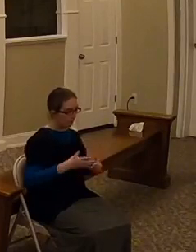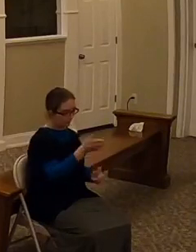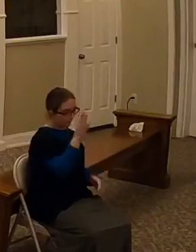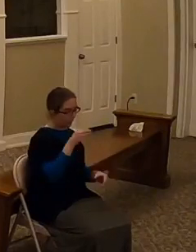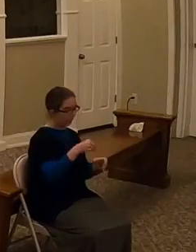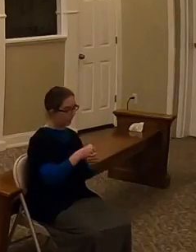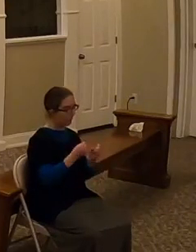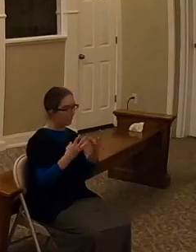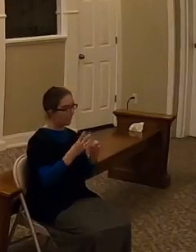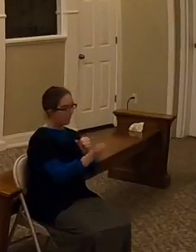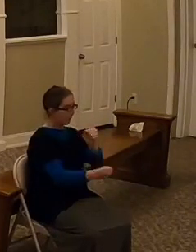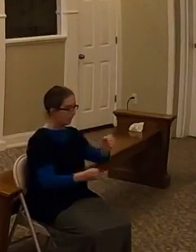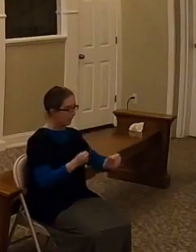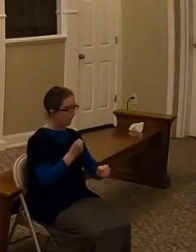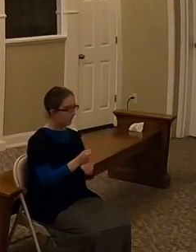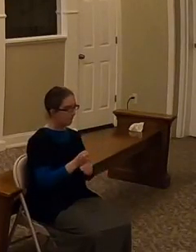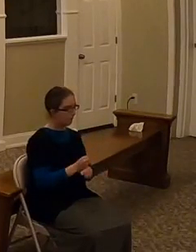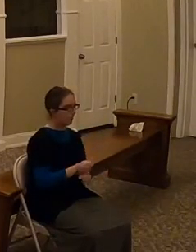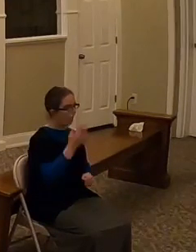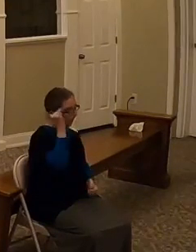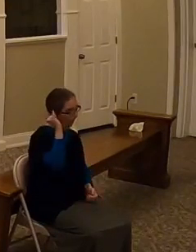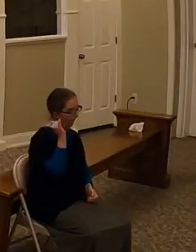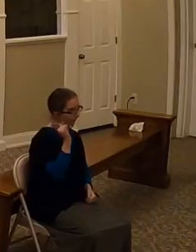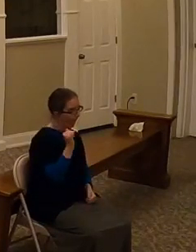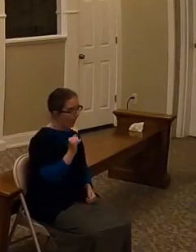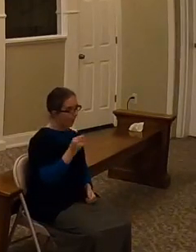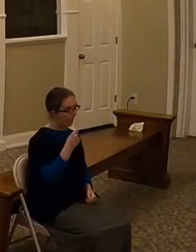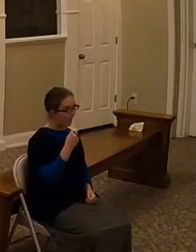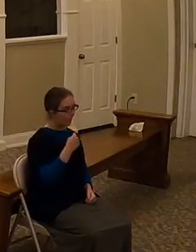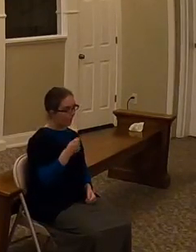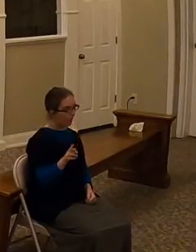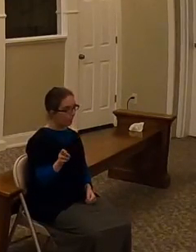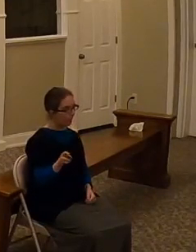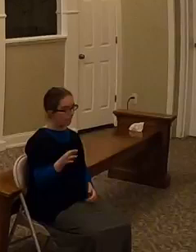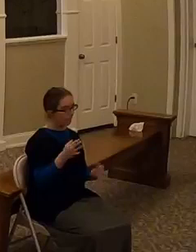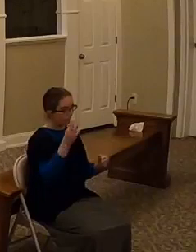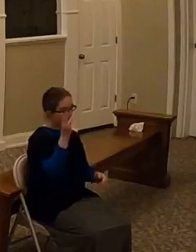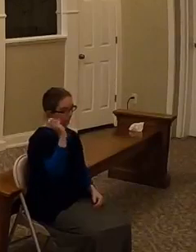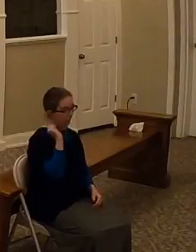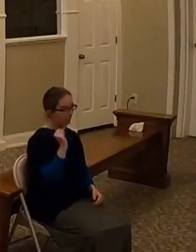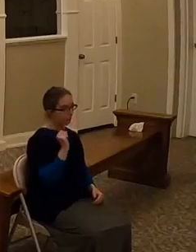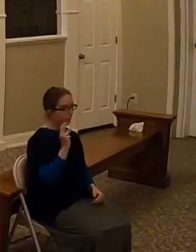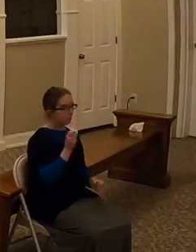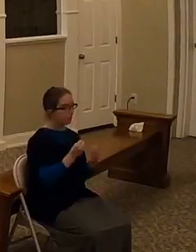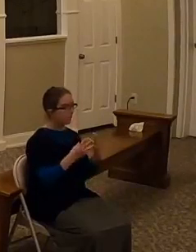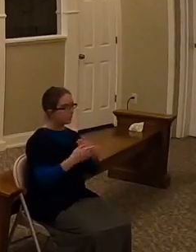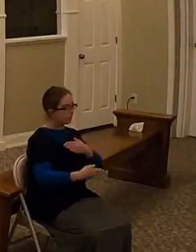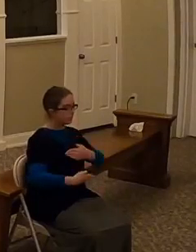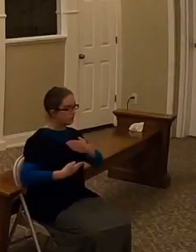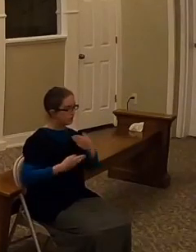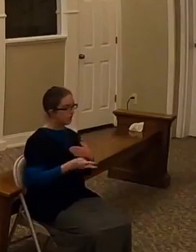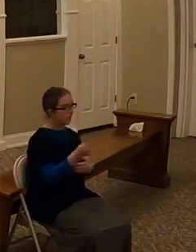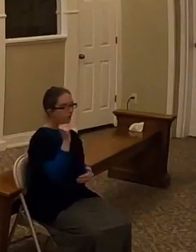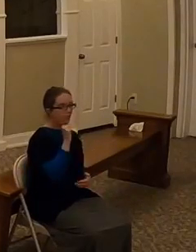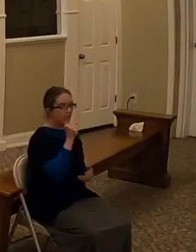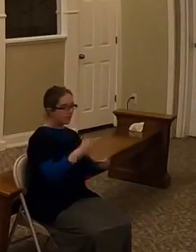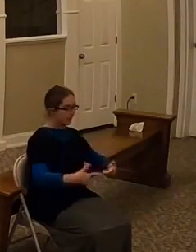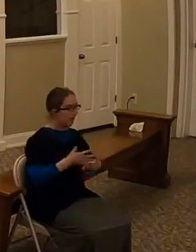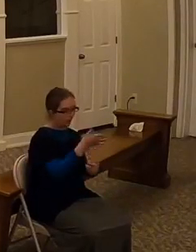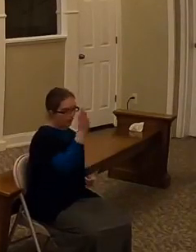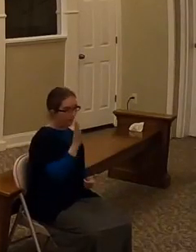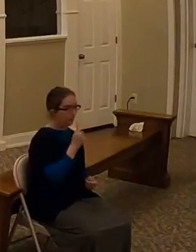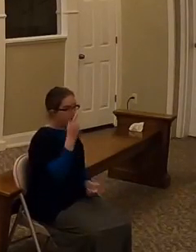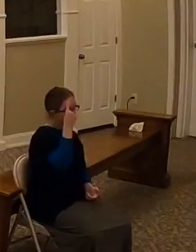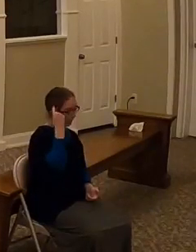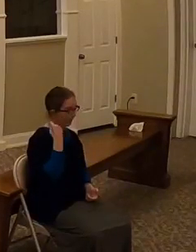now. Jesus. Amen. You know why? Because there was too much enticement out there, and they weren't living for God because